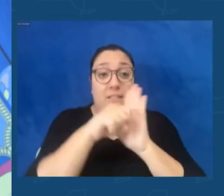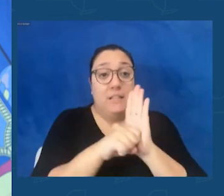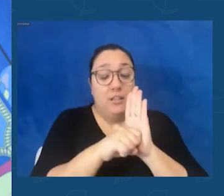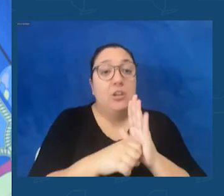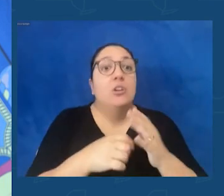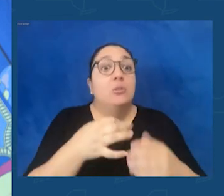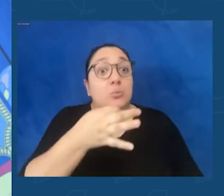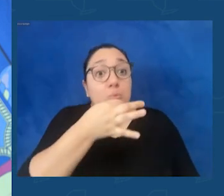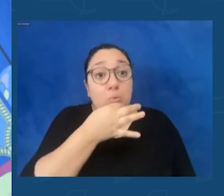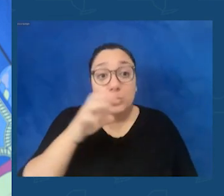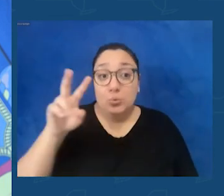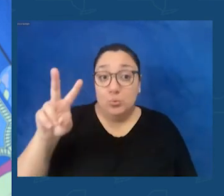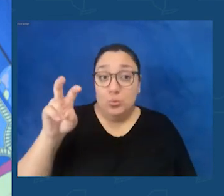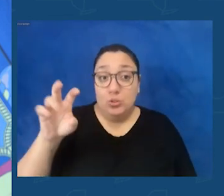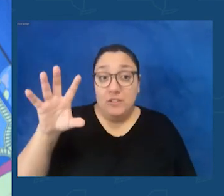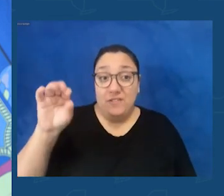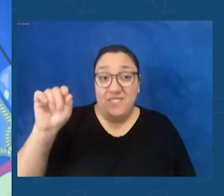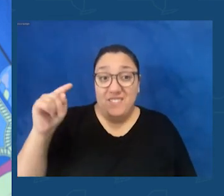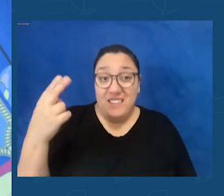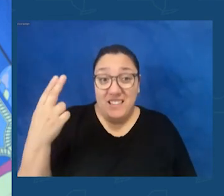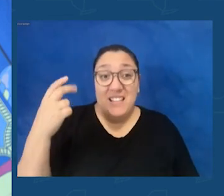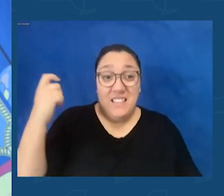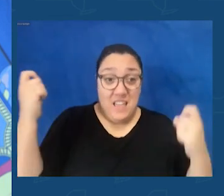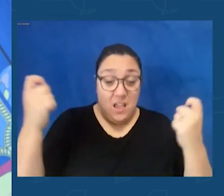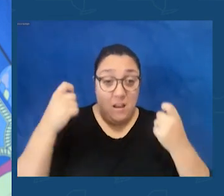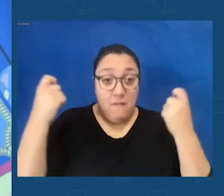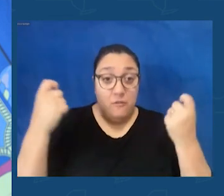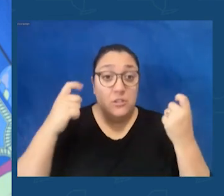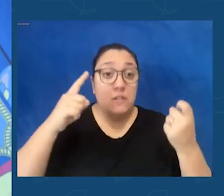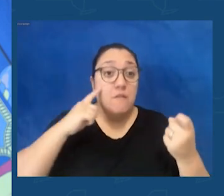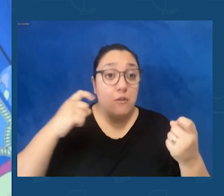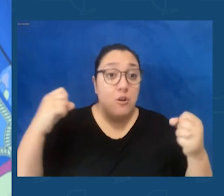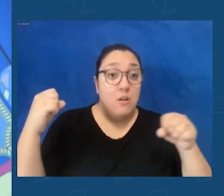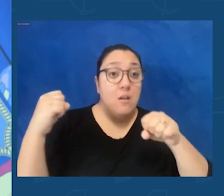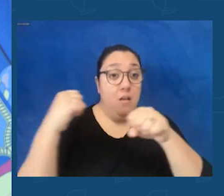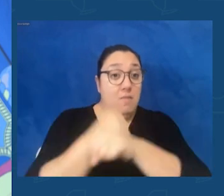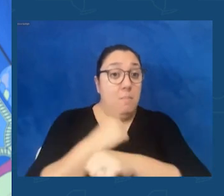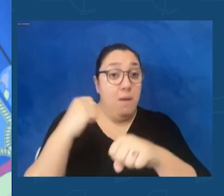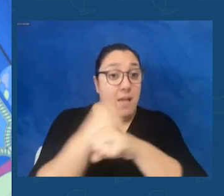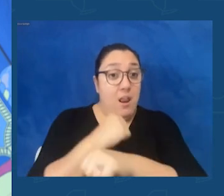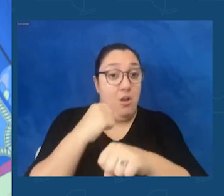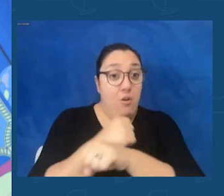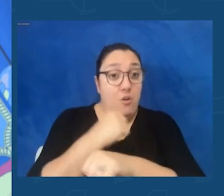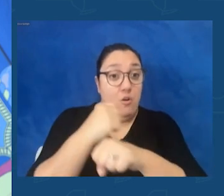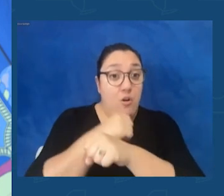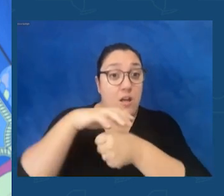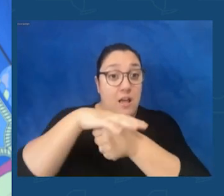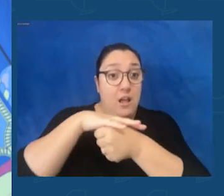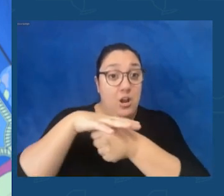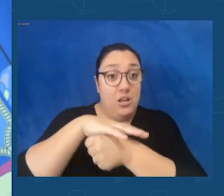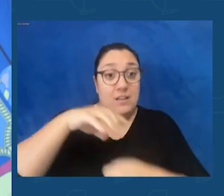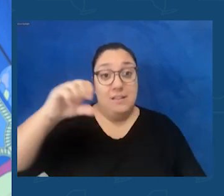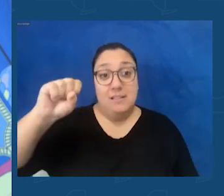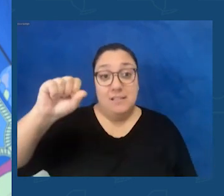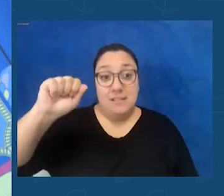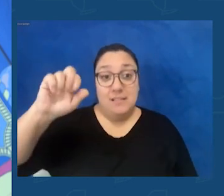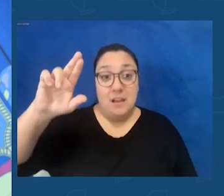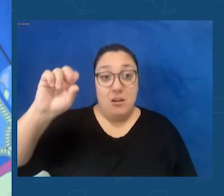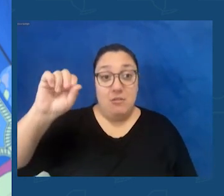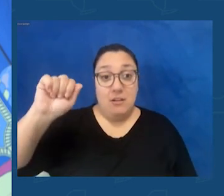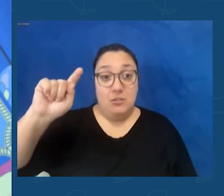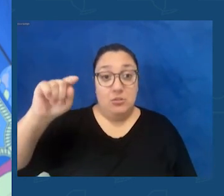anniversary of the Battle of Saratoga coming up soon. Anybody hear about this? Okay, let's celebrate 2027. And